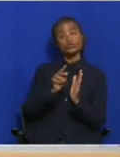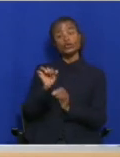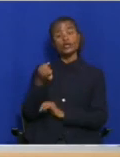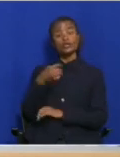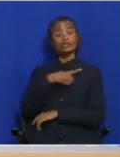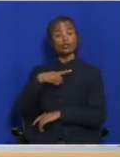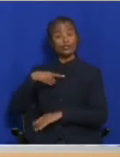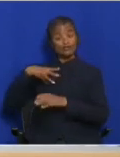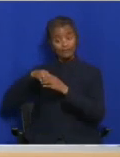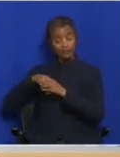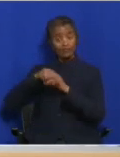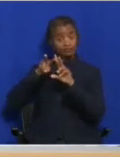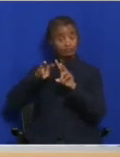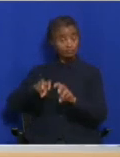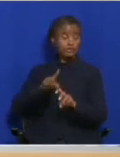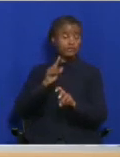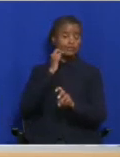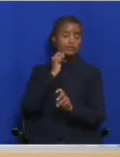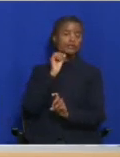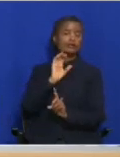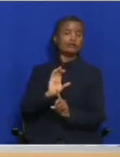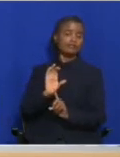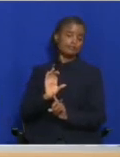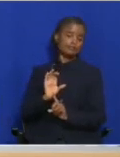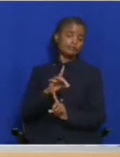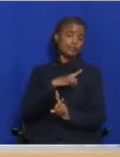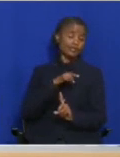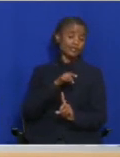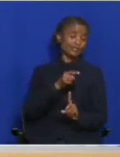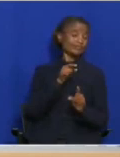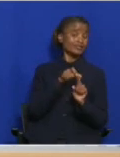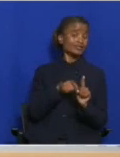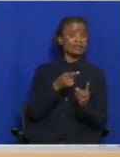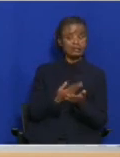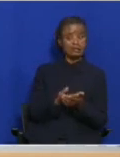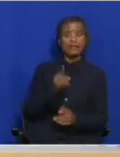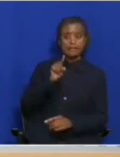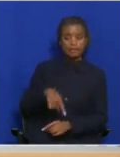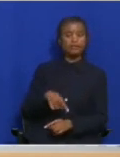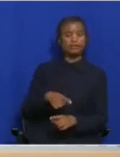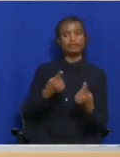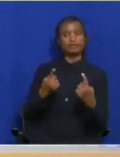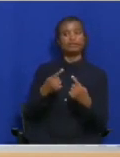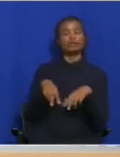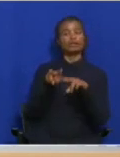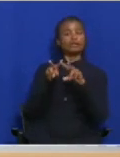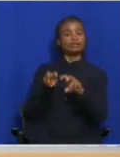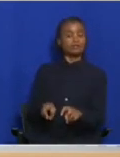leapfrog to subjecting a person to a compelled medical examination, or potentially a voluntary one like Chair